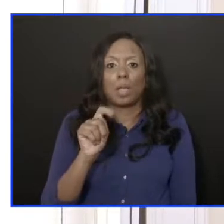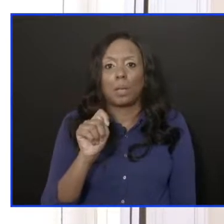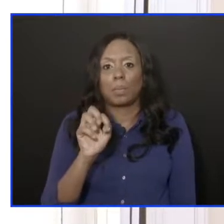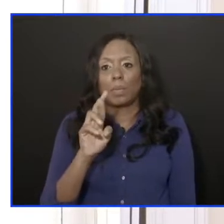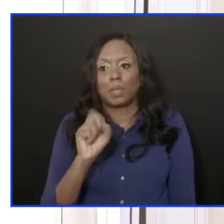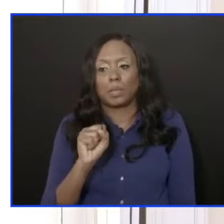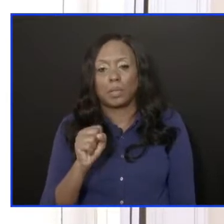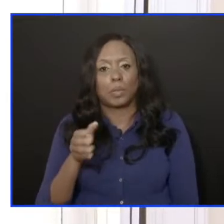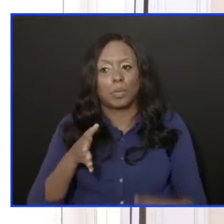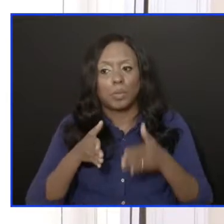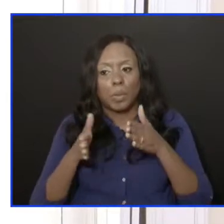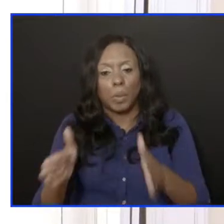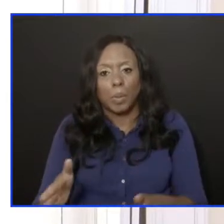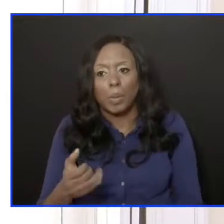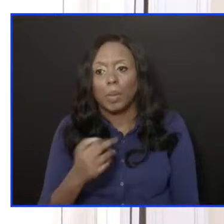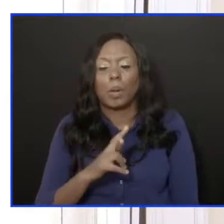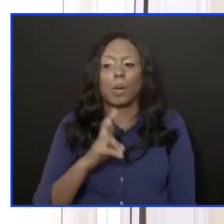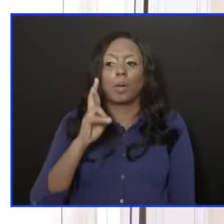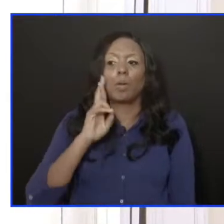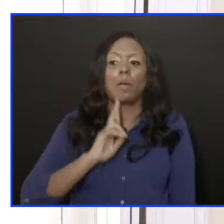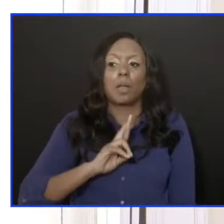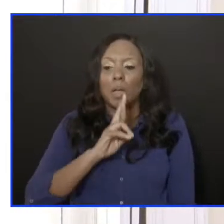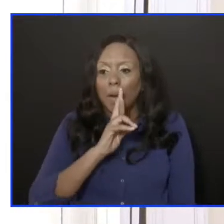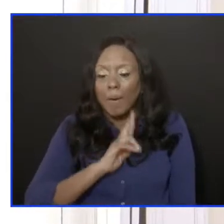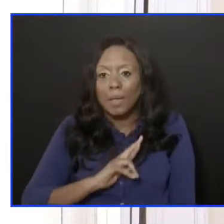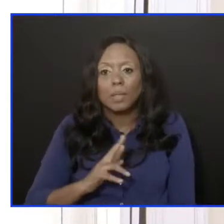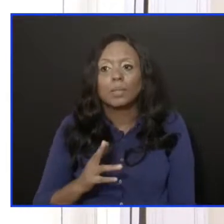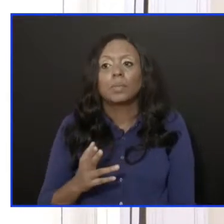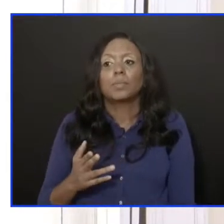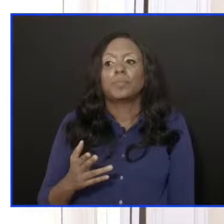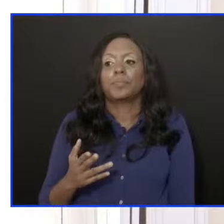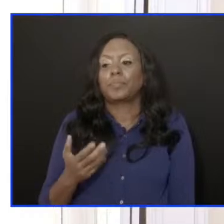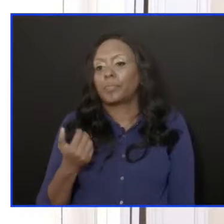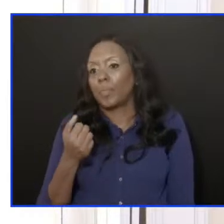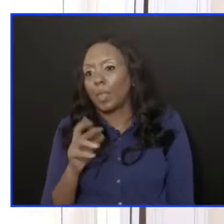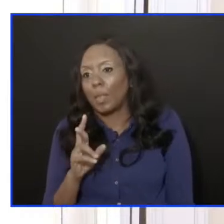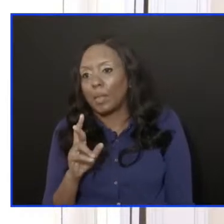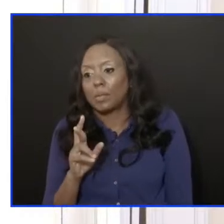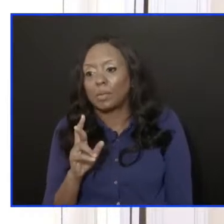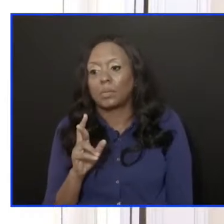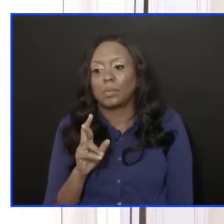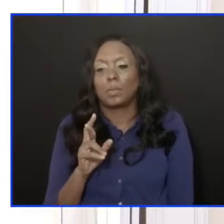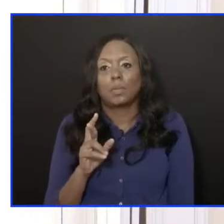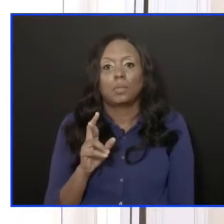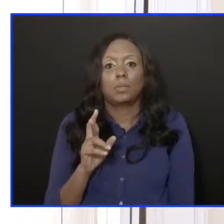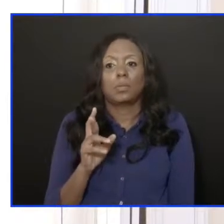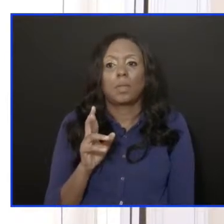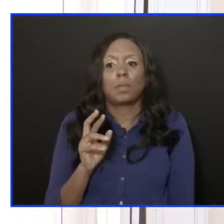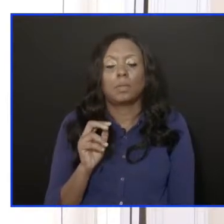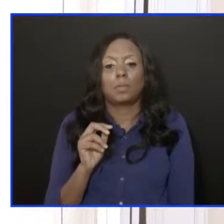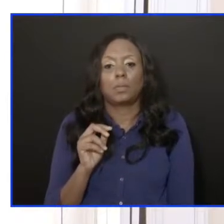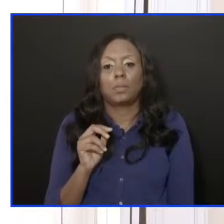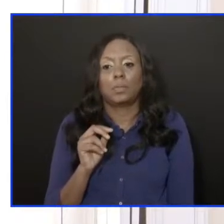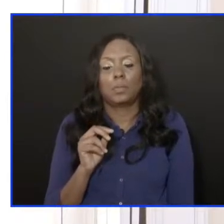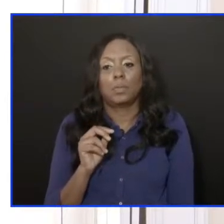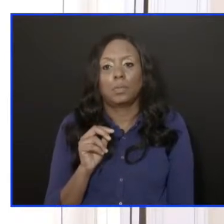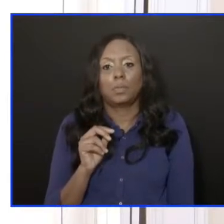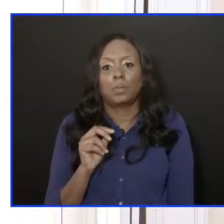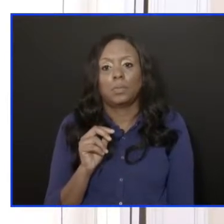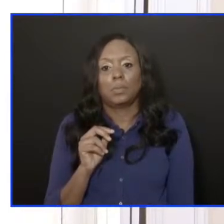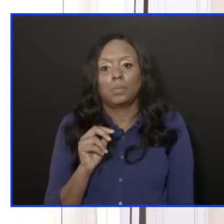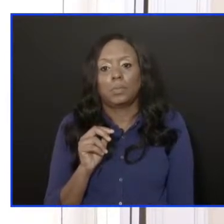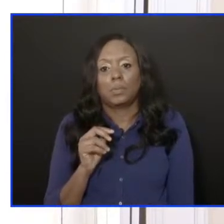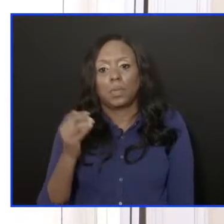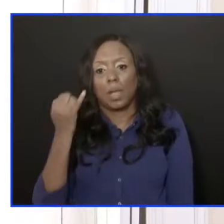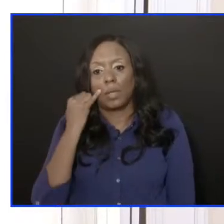in restaurants that Barbadians have been going to, or whether it is for persons who, for whatever reason, playing